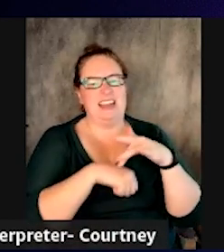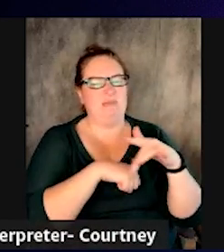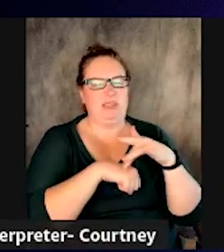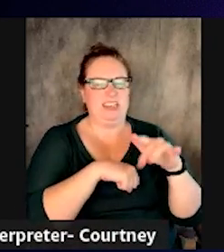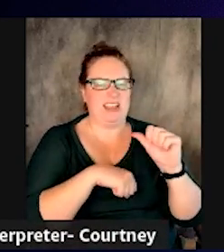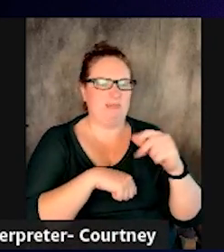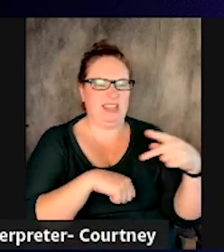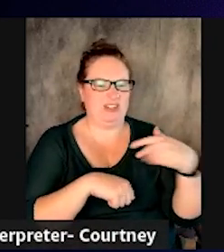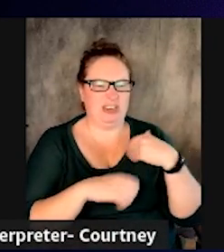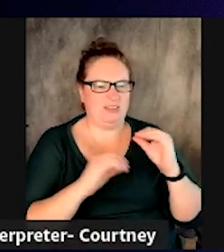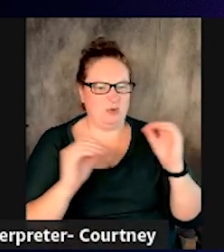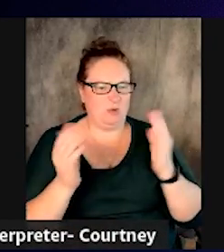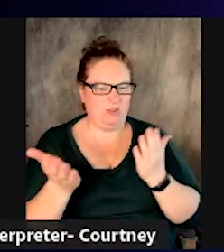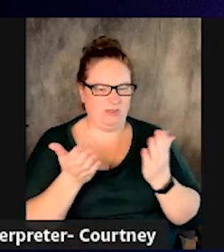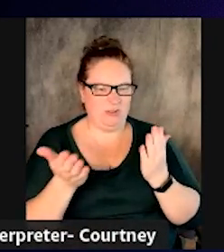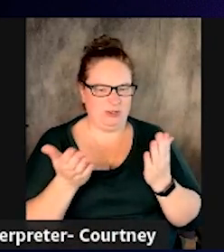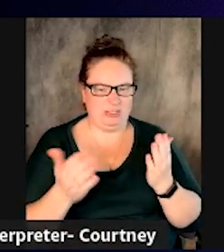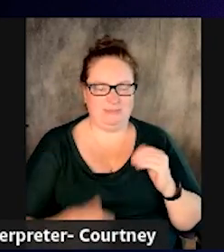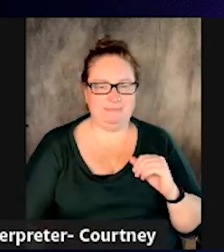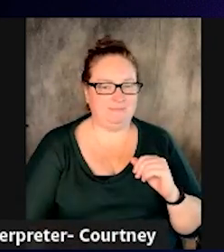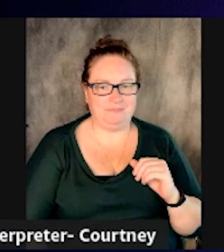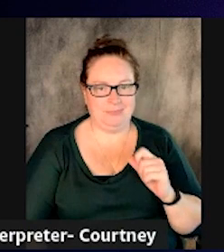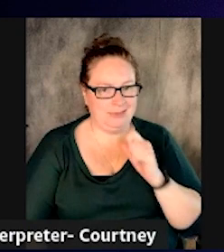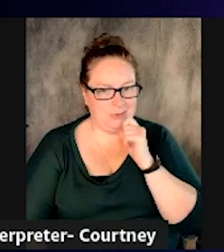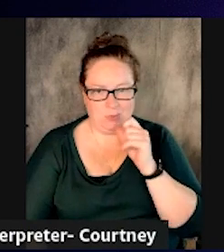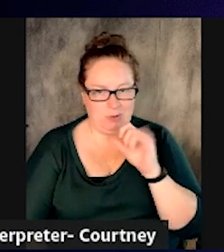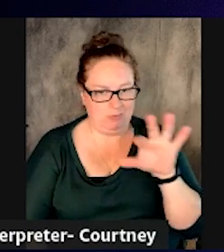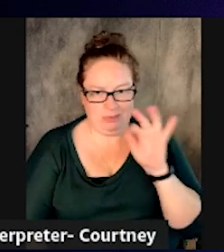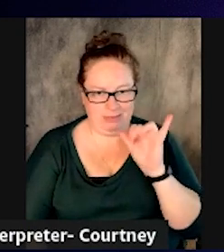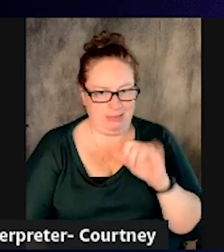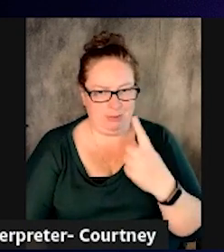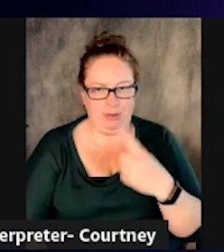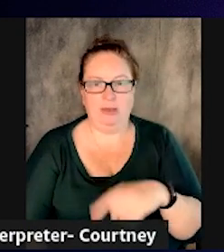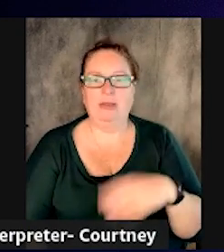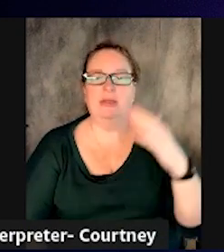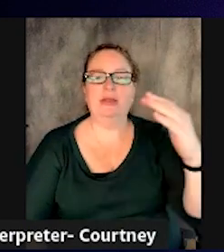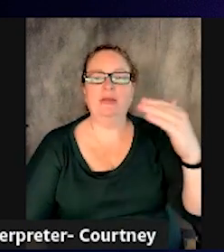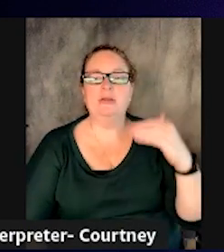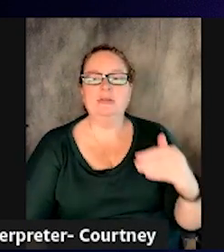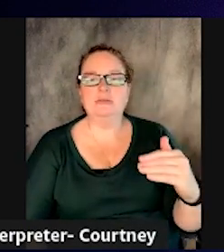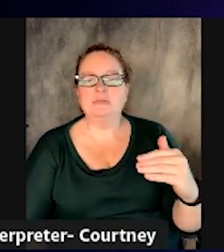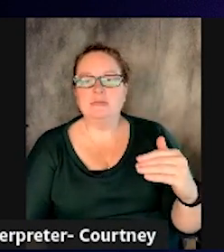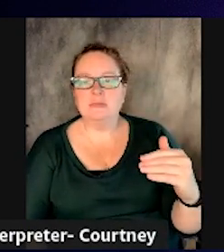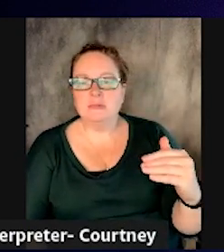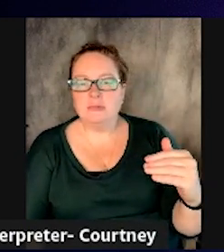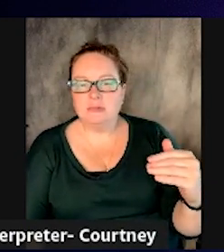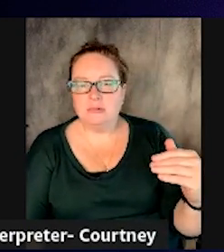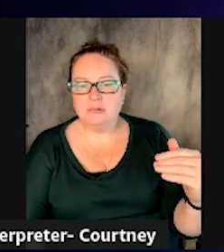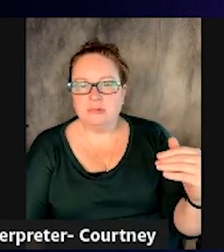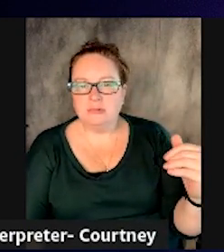any servers, so I'm not going to do that one. But I can just take any,